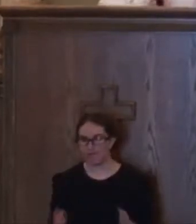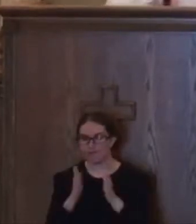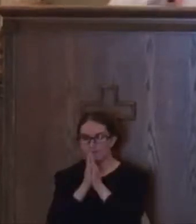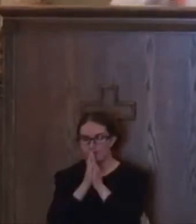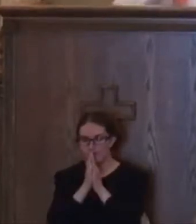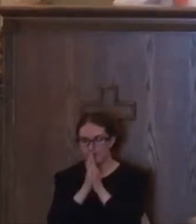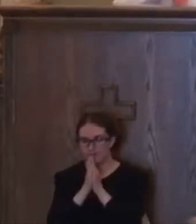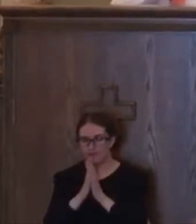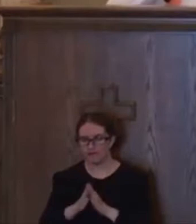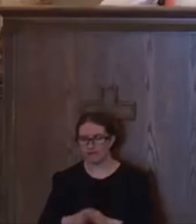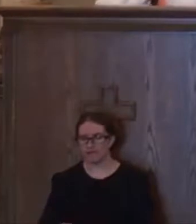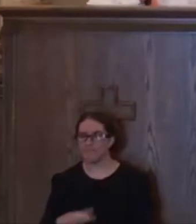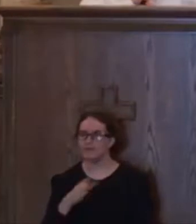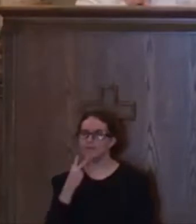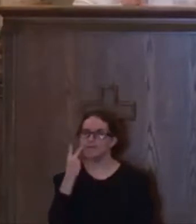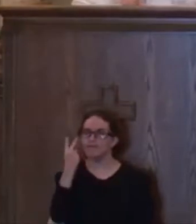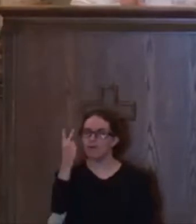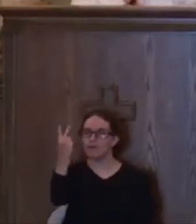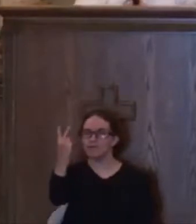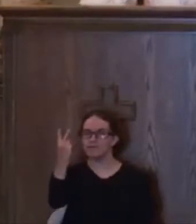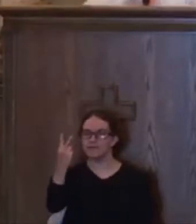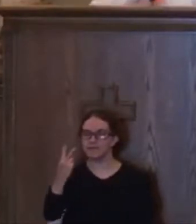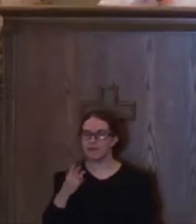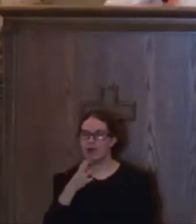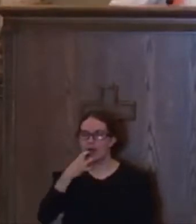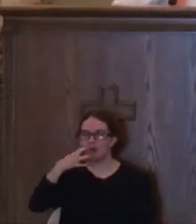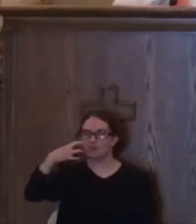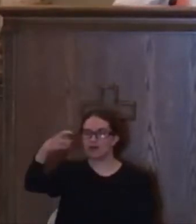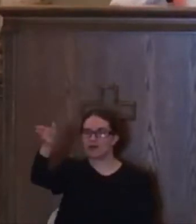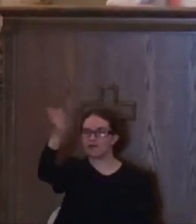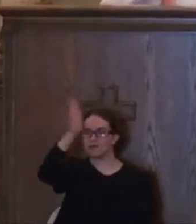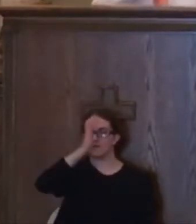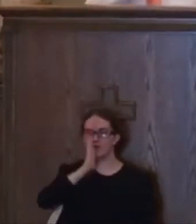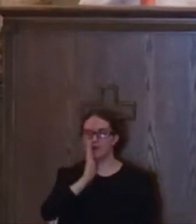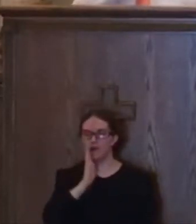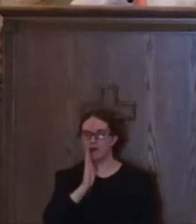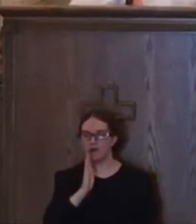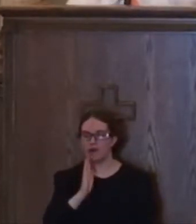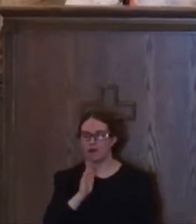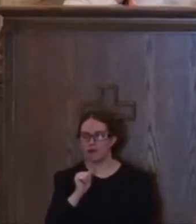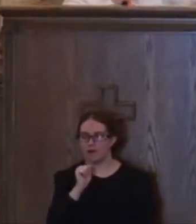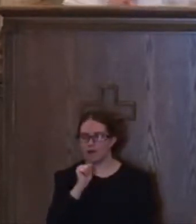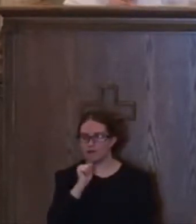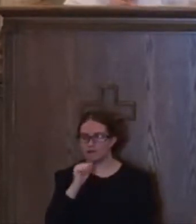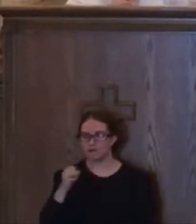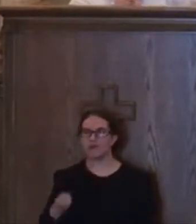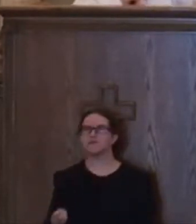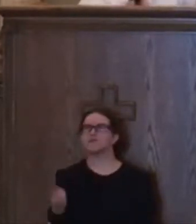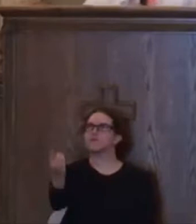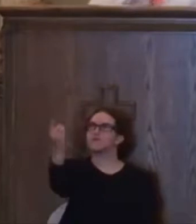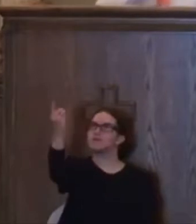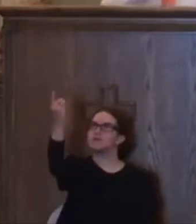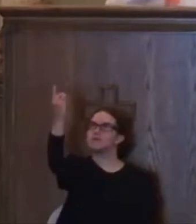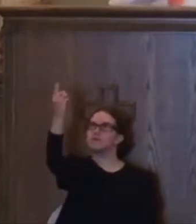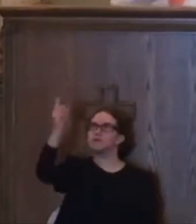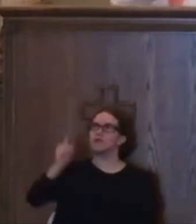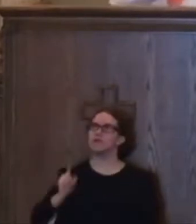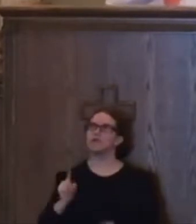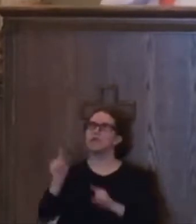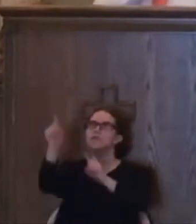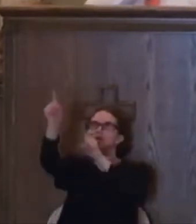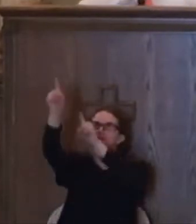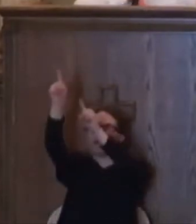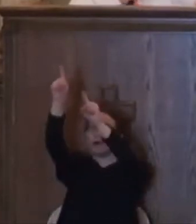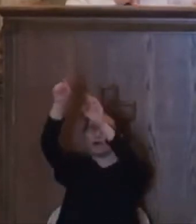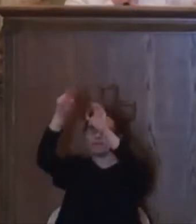pray, when you lift up your voice, when you cry out to God, that it's not going up to the ceiling, but it's going to the